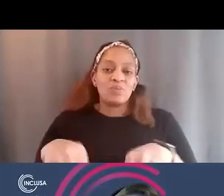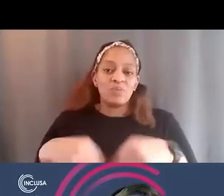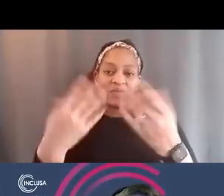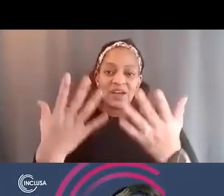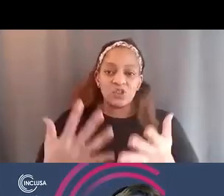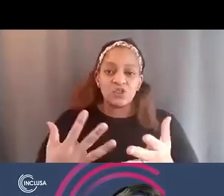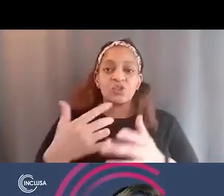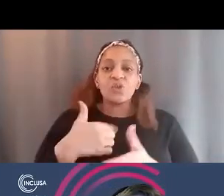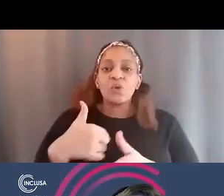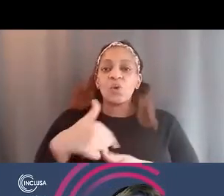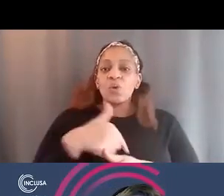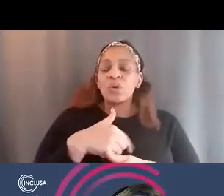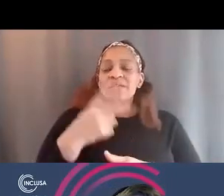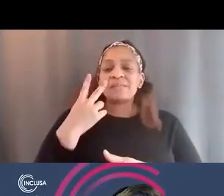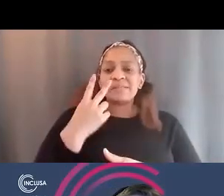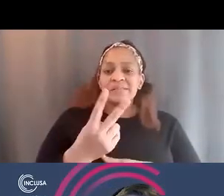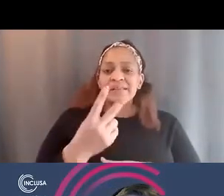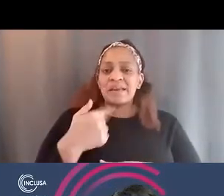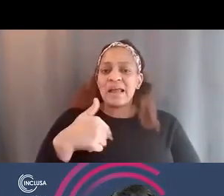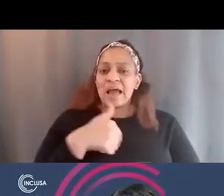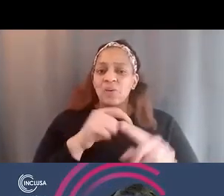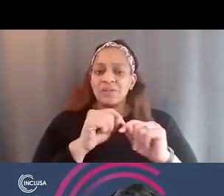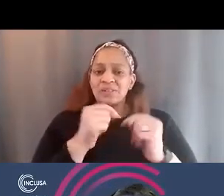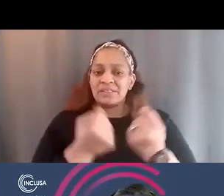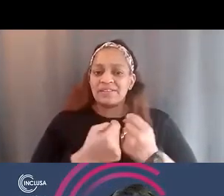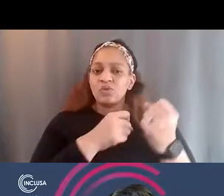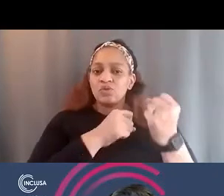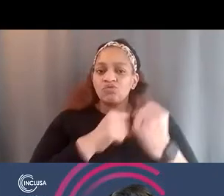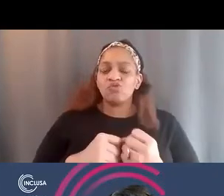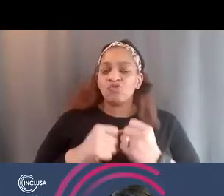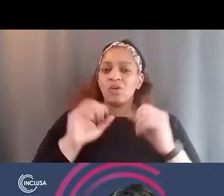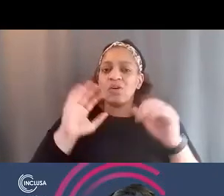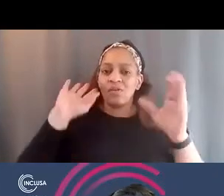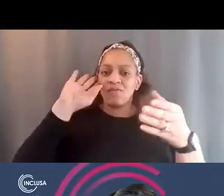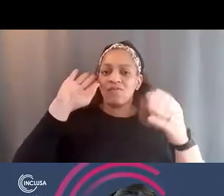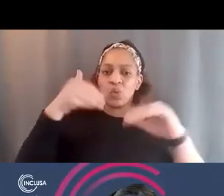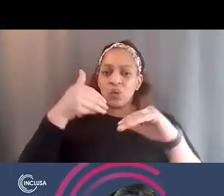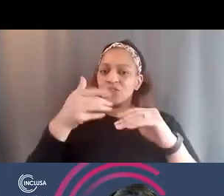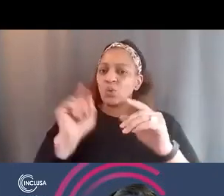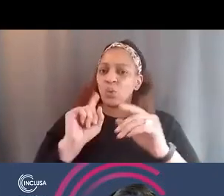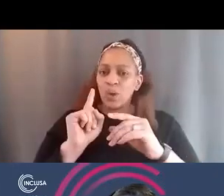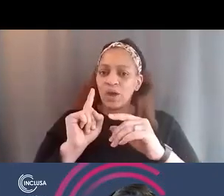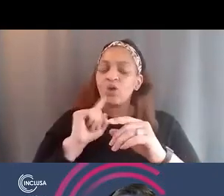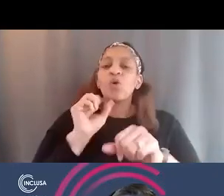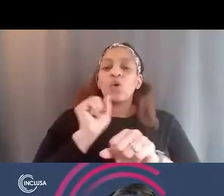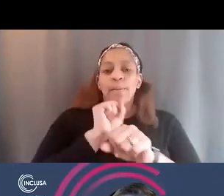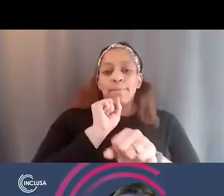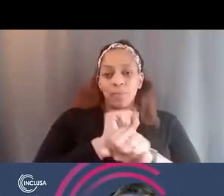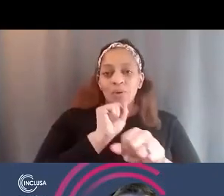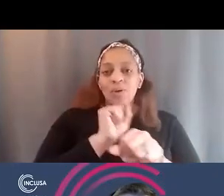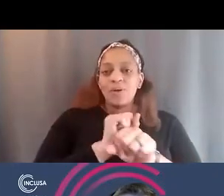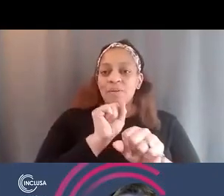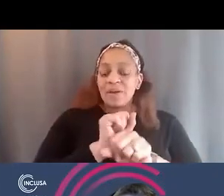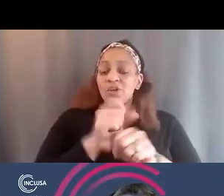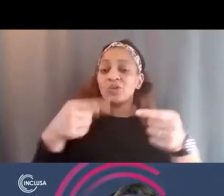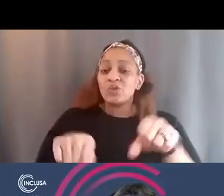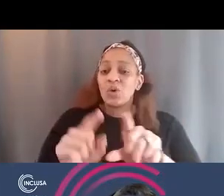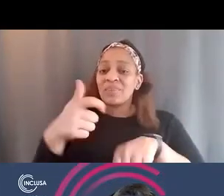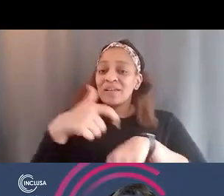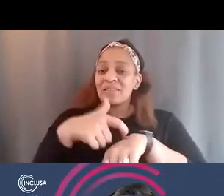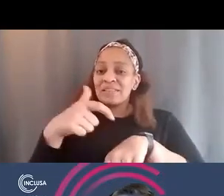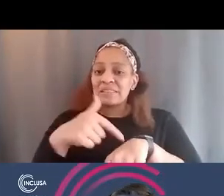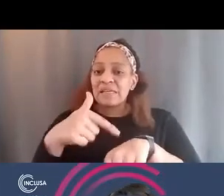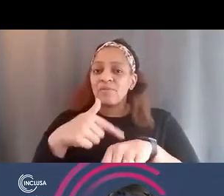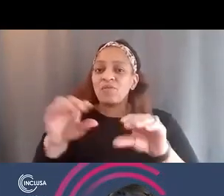were finding is as our teams, we always had a really strong focus on employment, even at that point in time as an organization, and